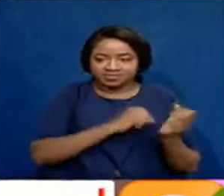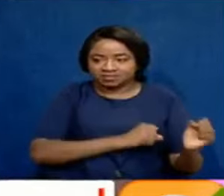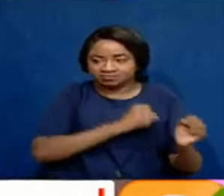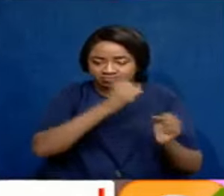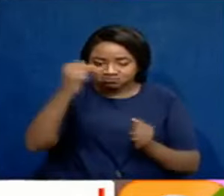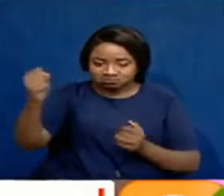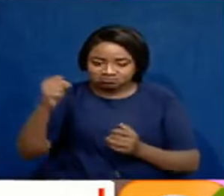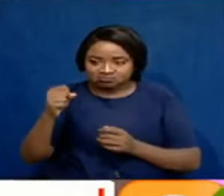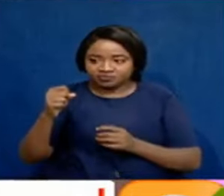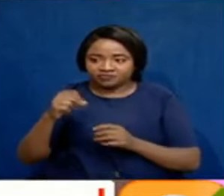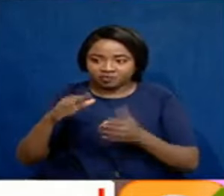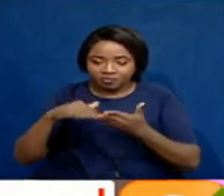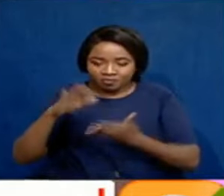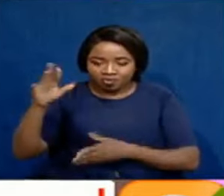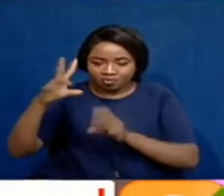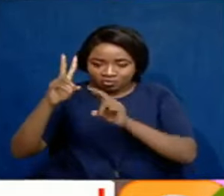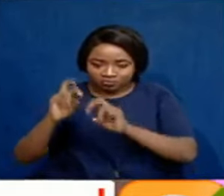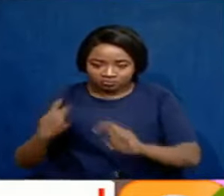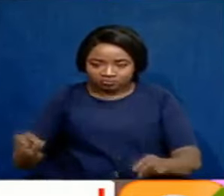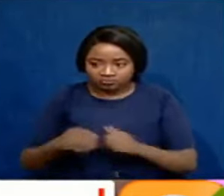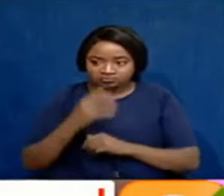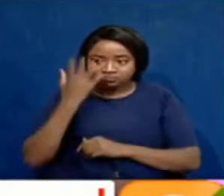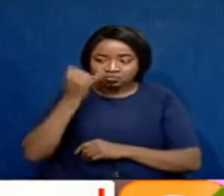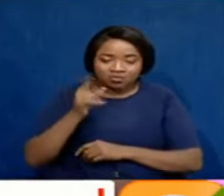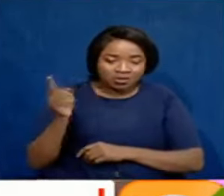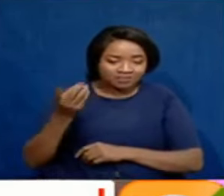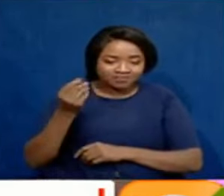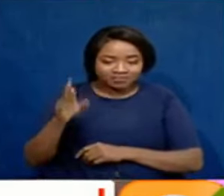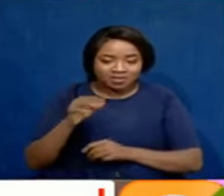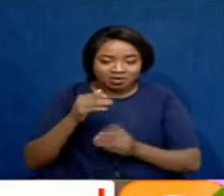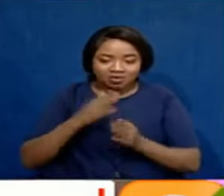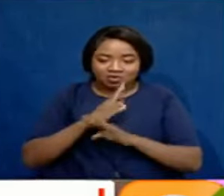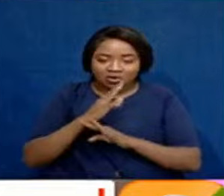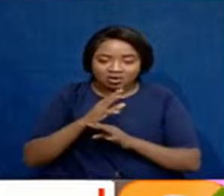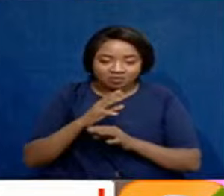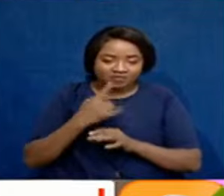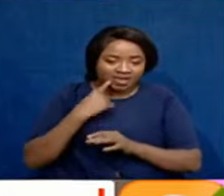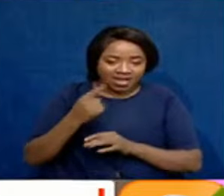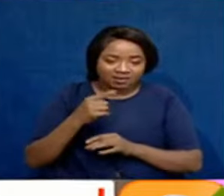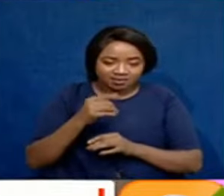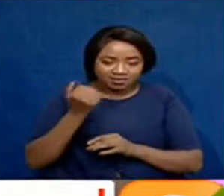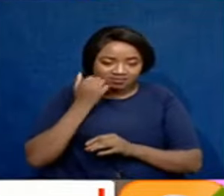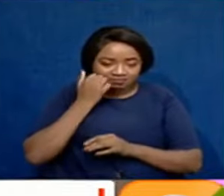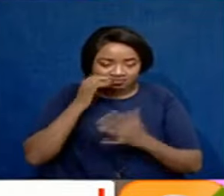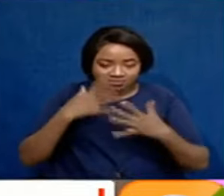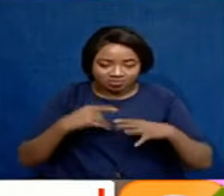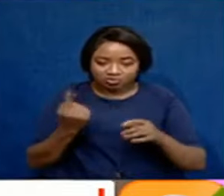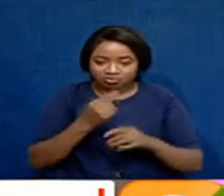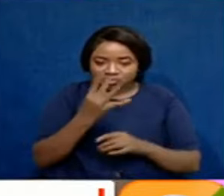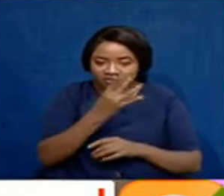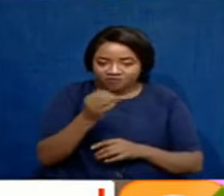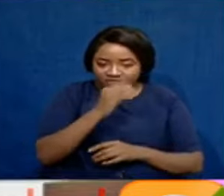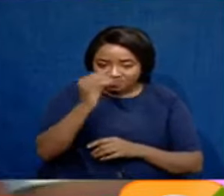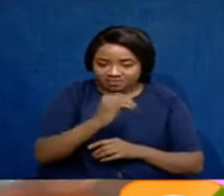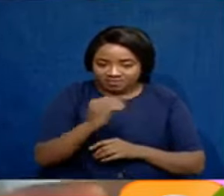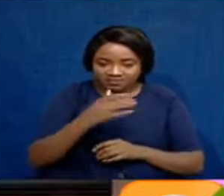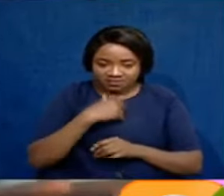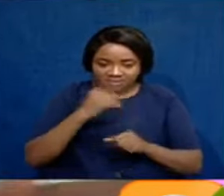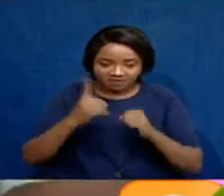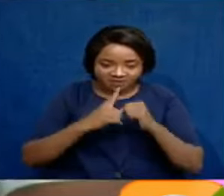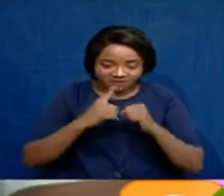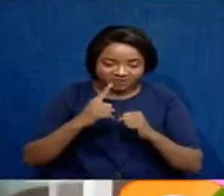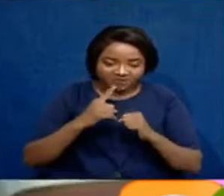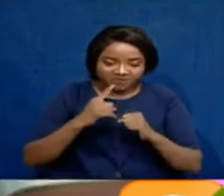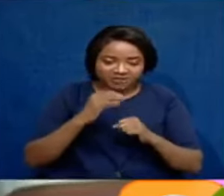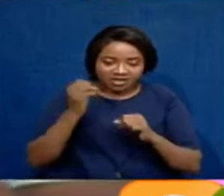further evaluation. Because mm-hmm. like Dr. Ochieng, out of 100 patients who have a high PSA, only 40% have cancer, 60% don't have